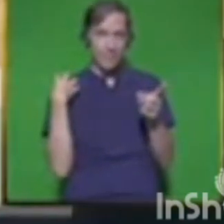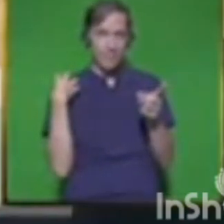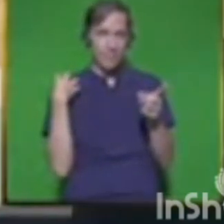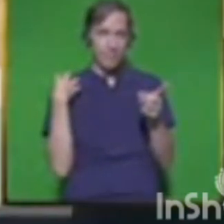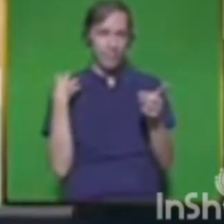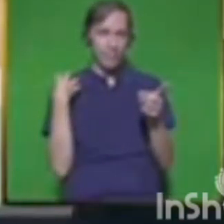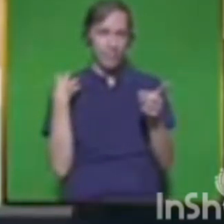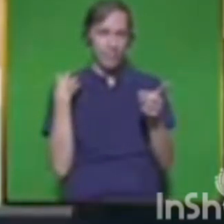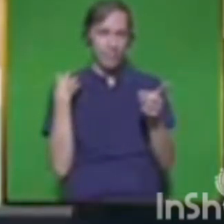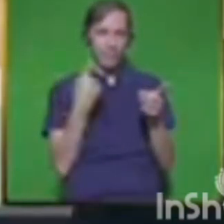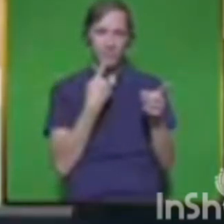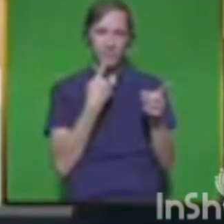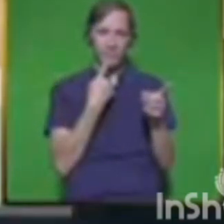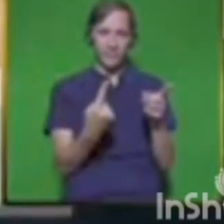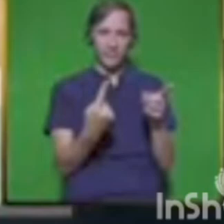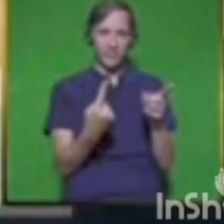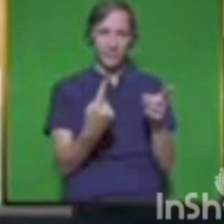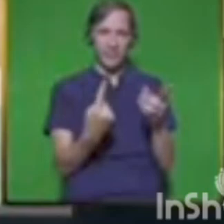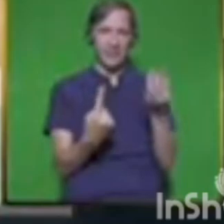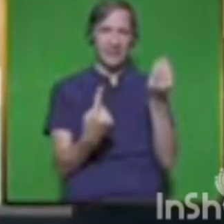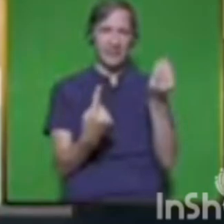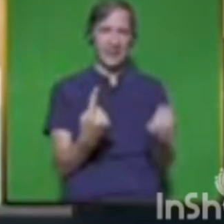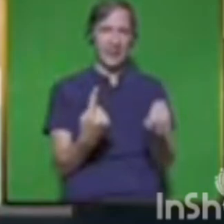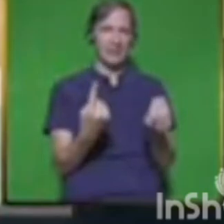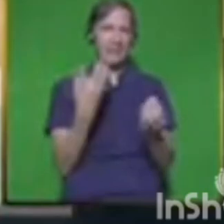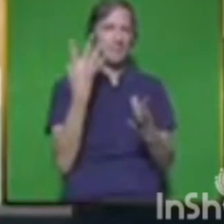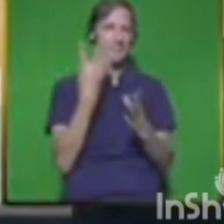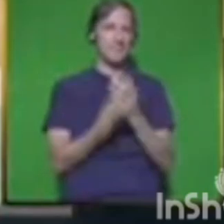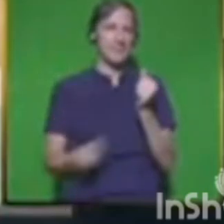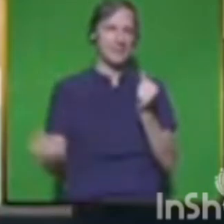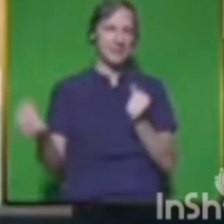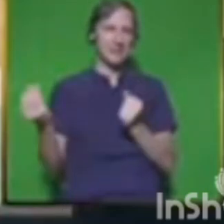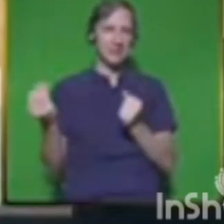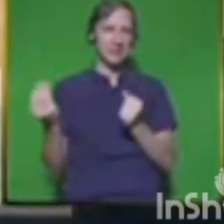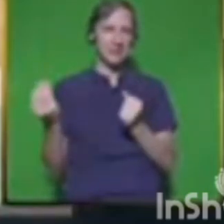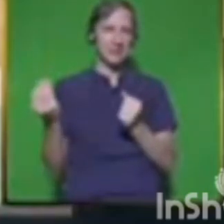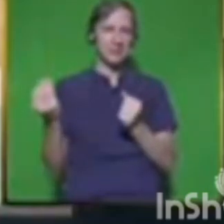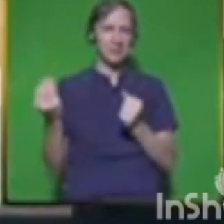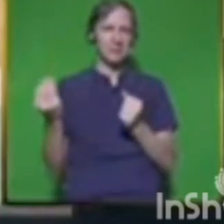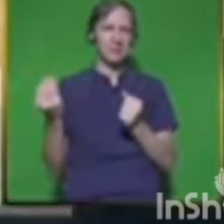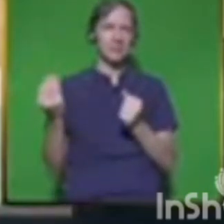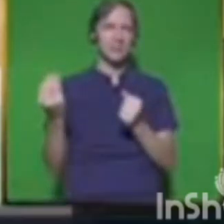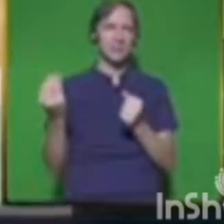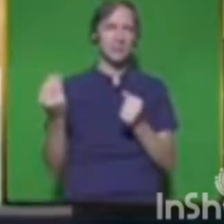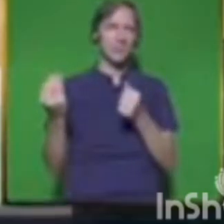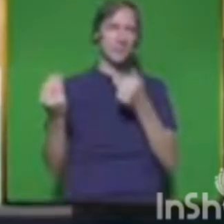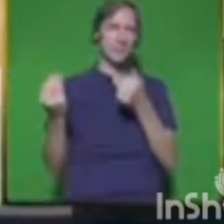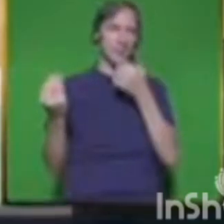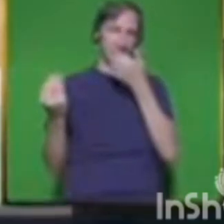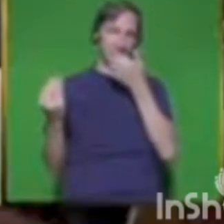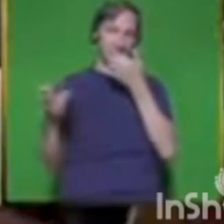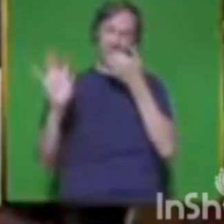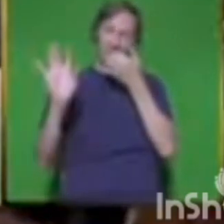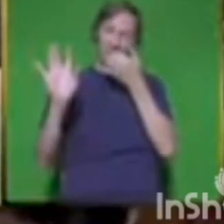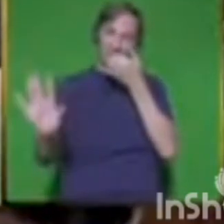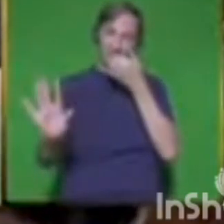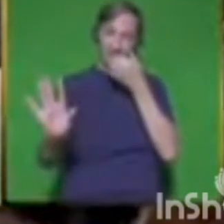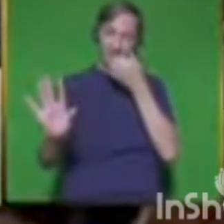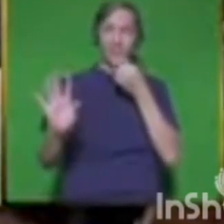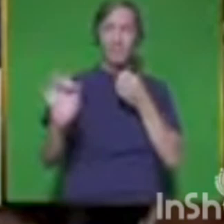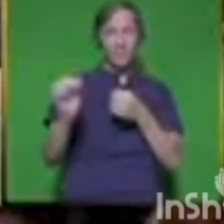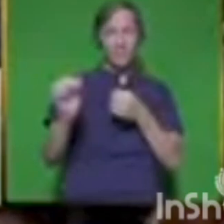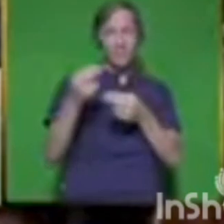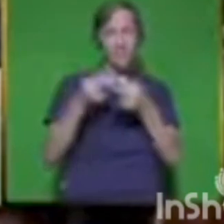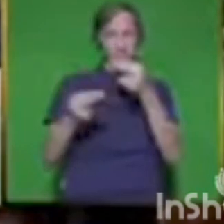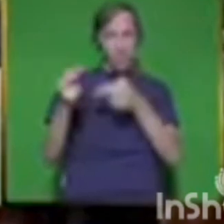that there's the chart missing, and then is the one that is suspected. I want to check with the minister. Is